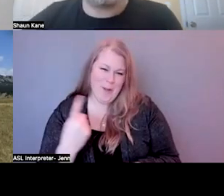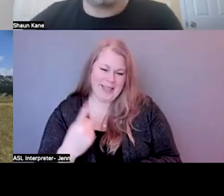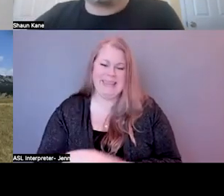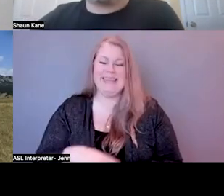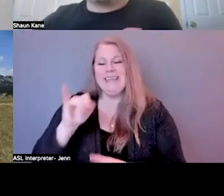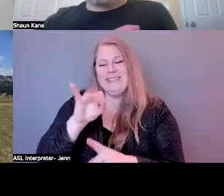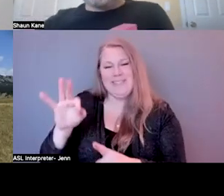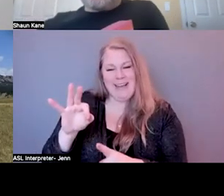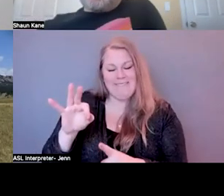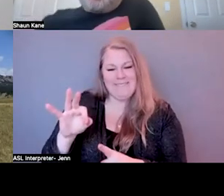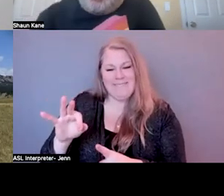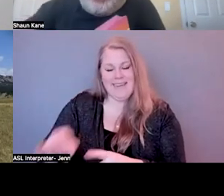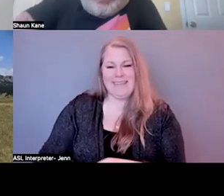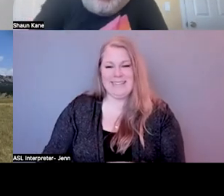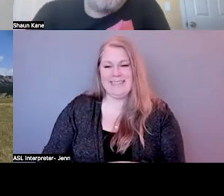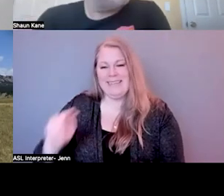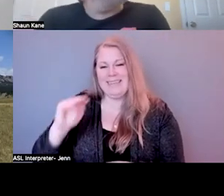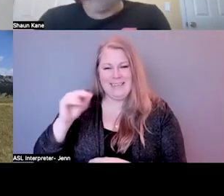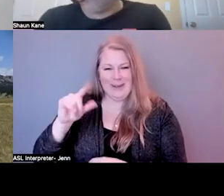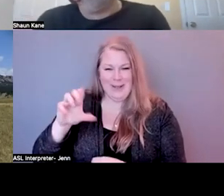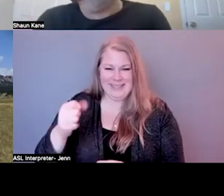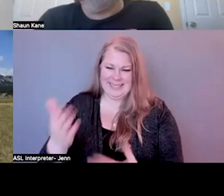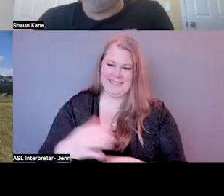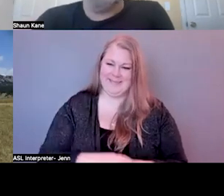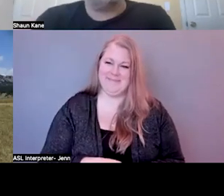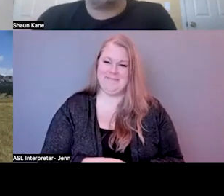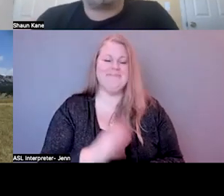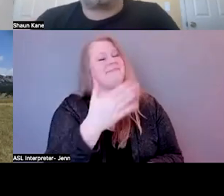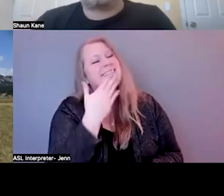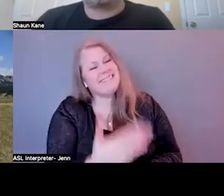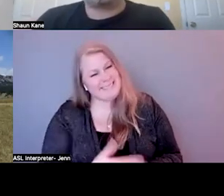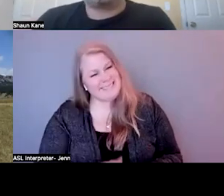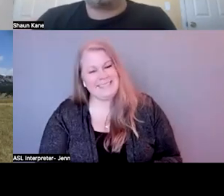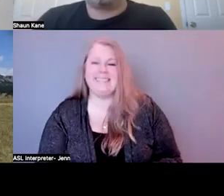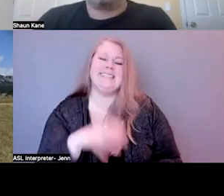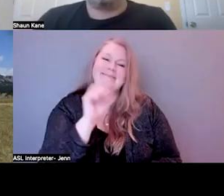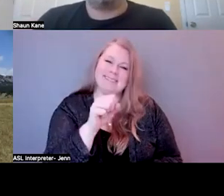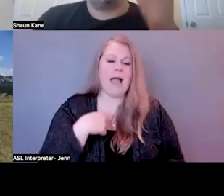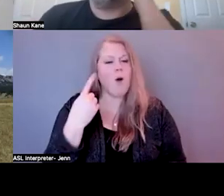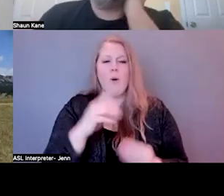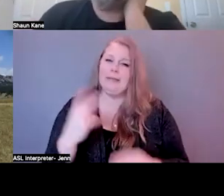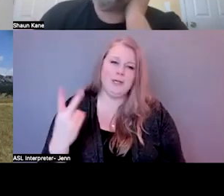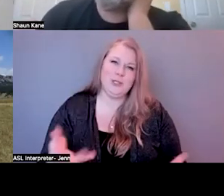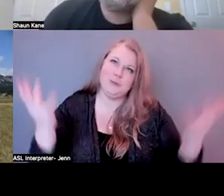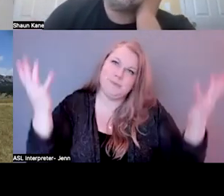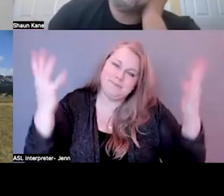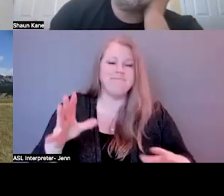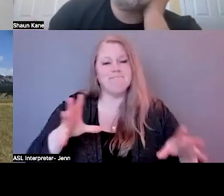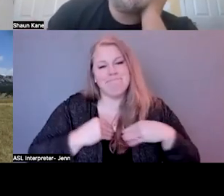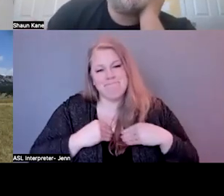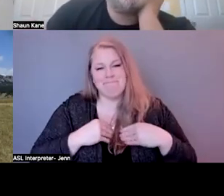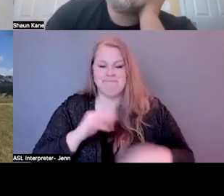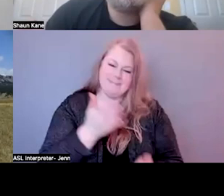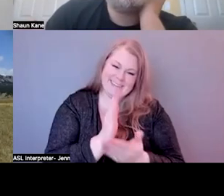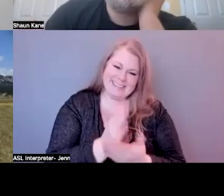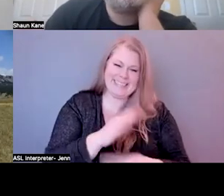Jeff Nichols. Thank you. Yeah, I'm always Jeff number 2, it seems, but that's okay.